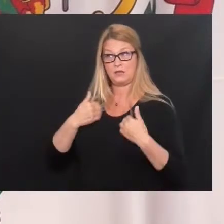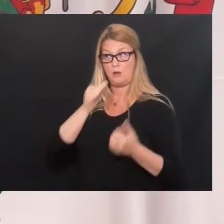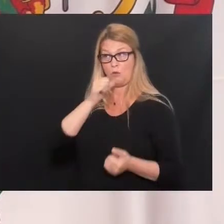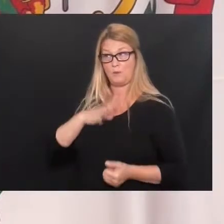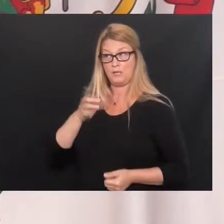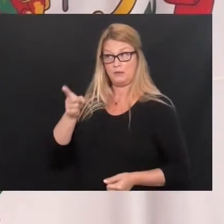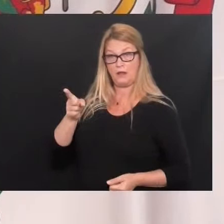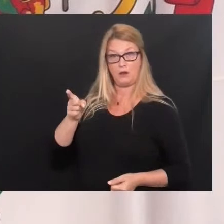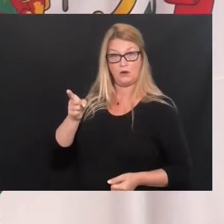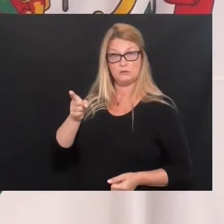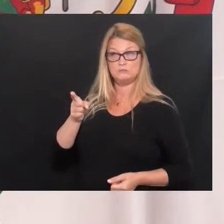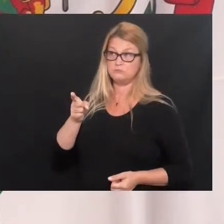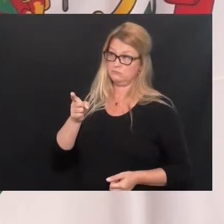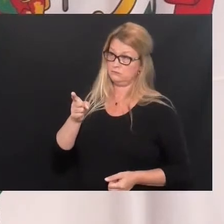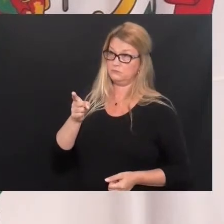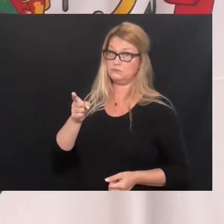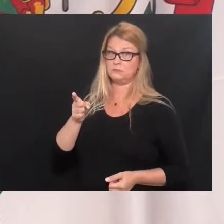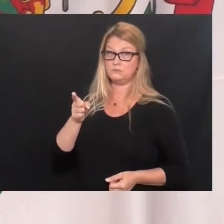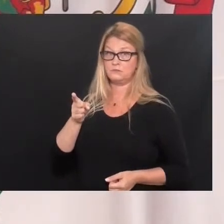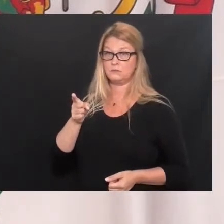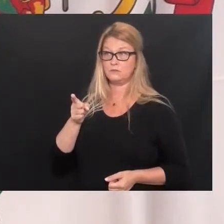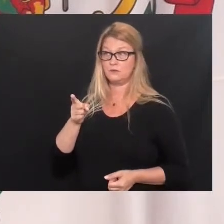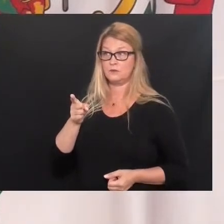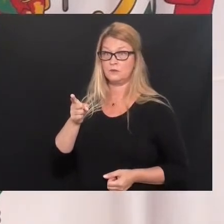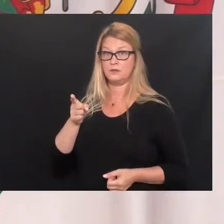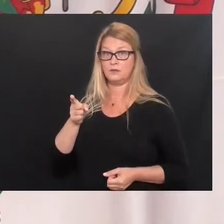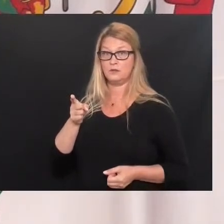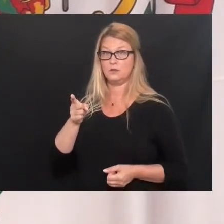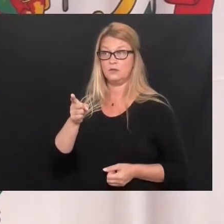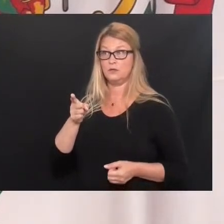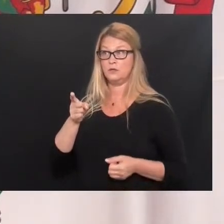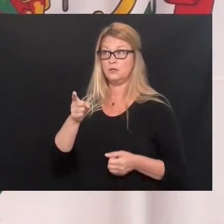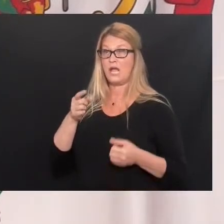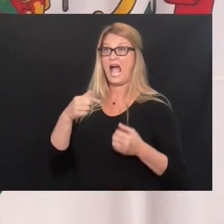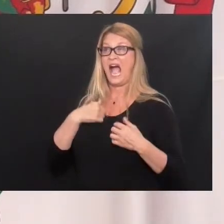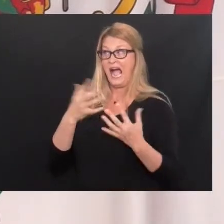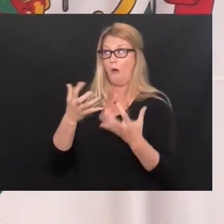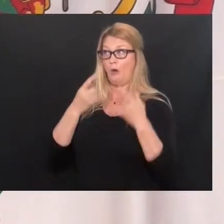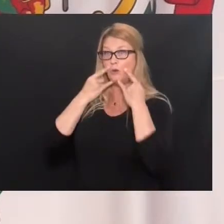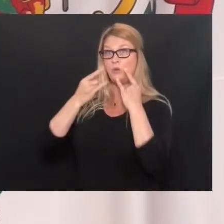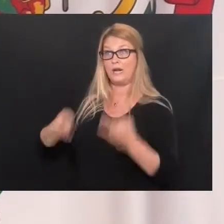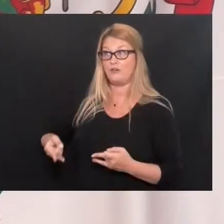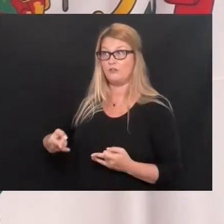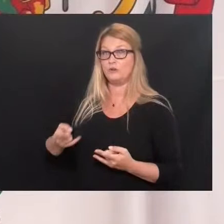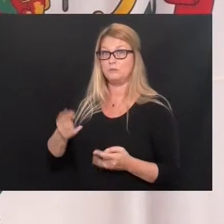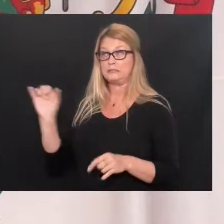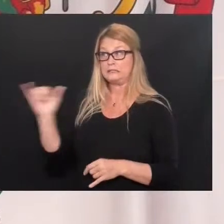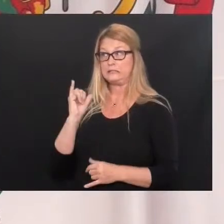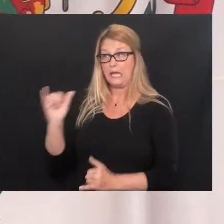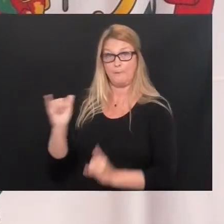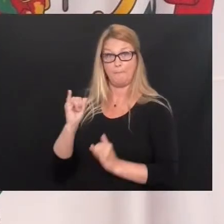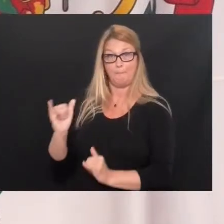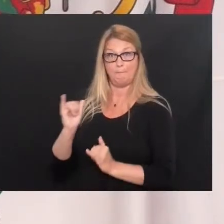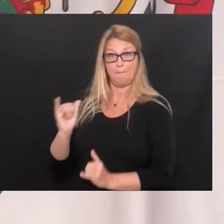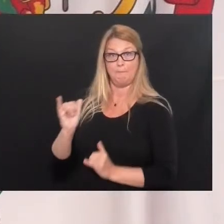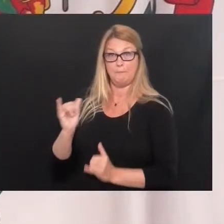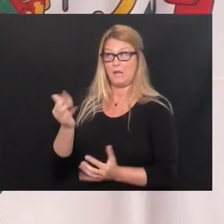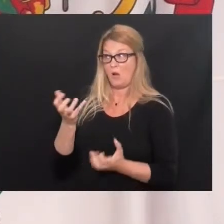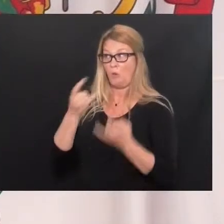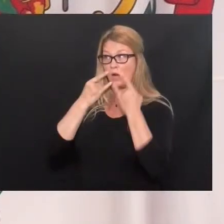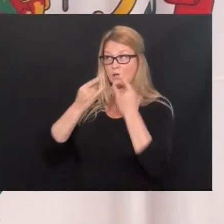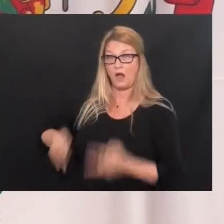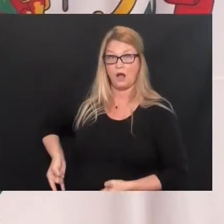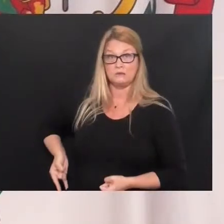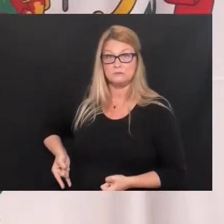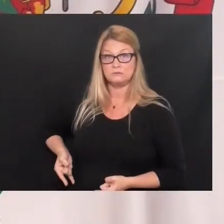there, I said, you don't want to get rid of them any more than I do. And really and truly, I want